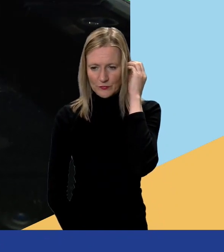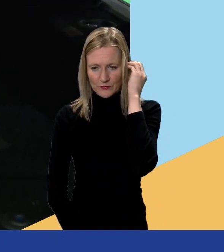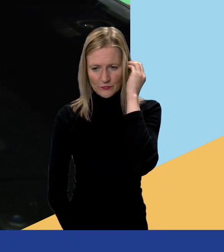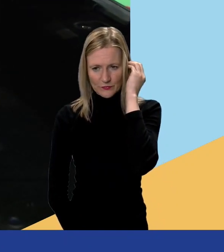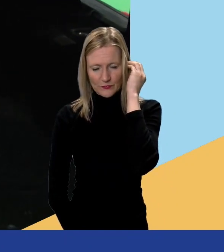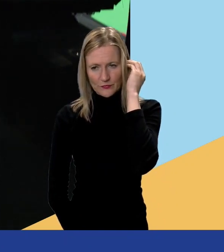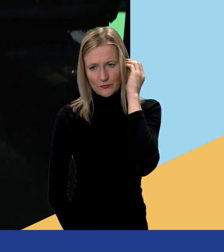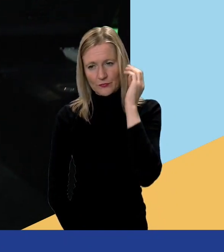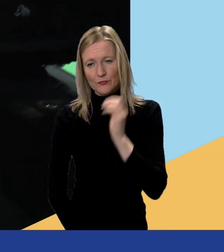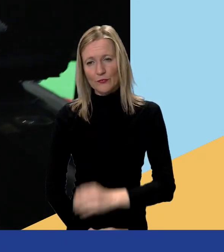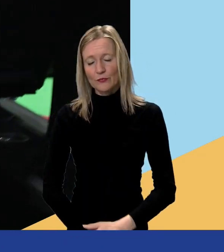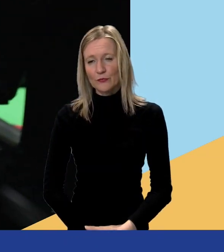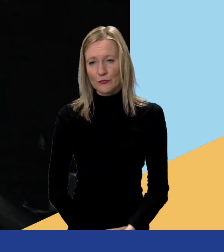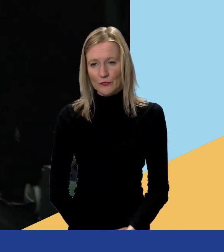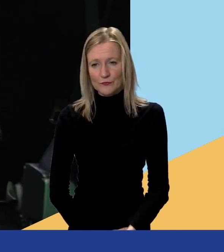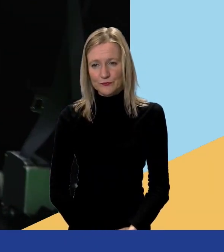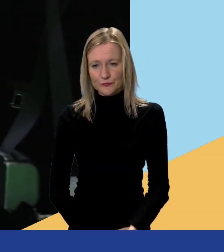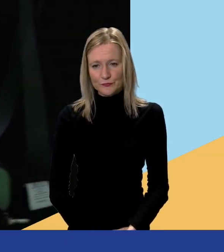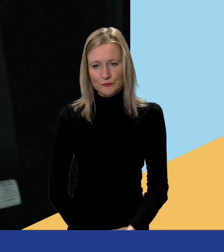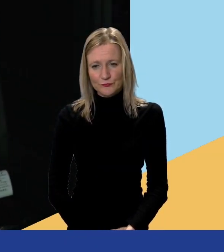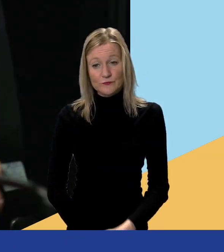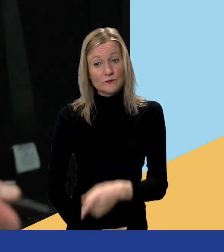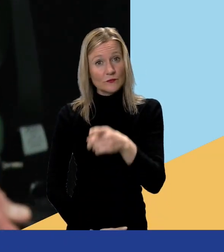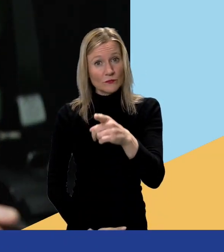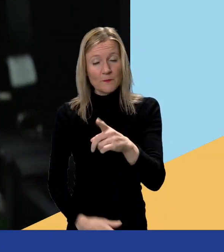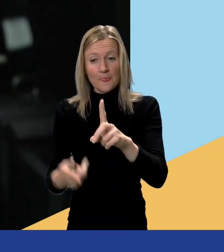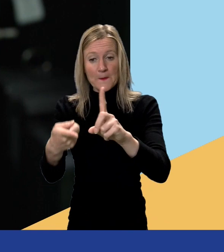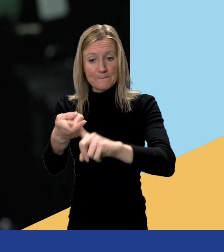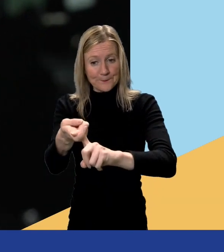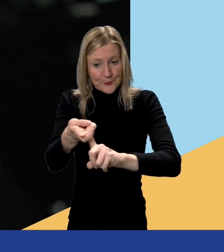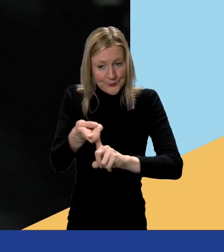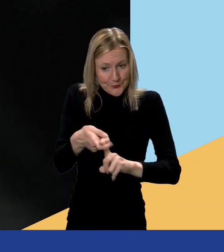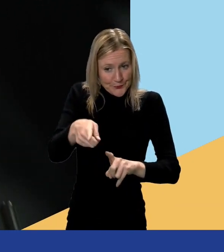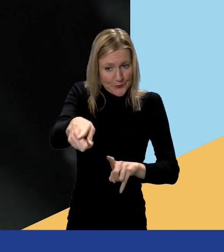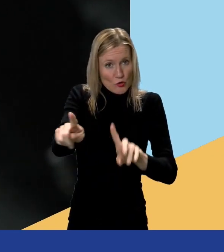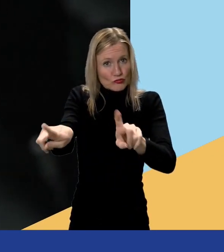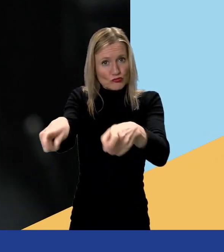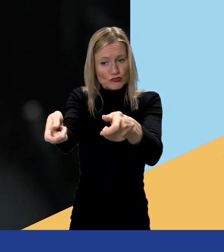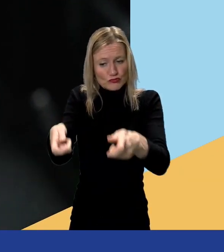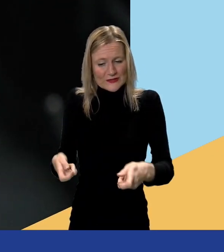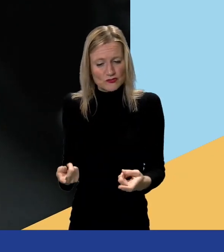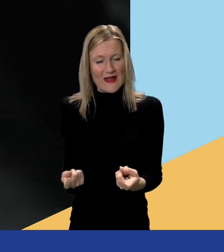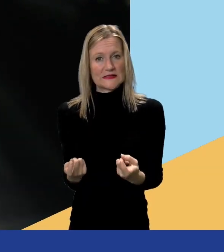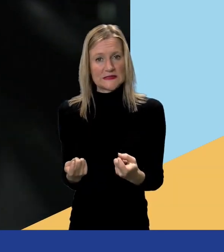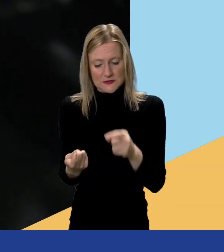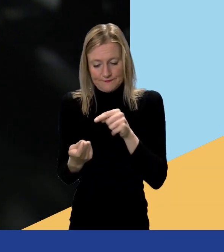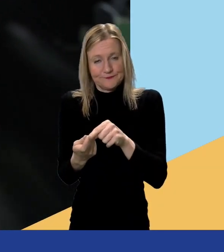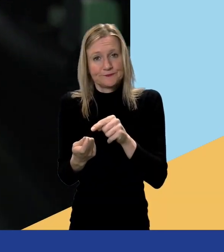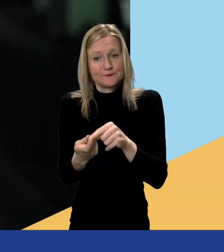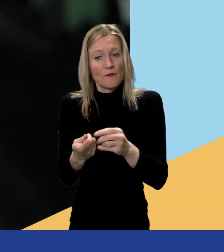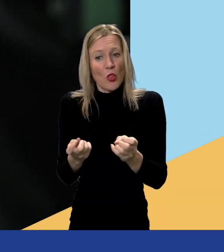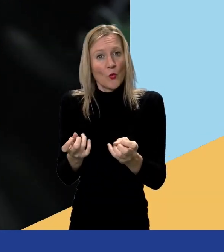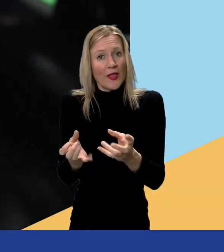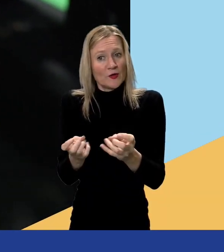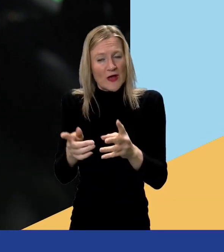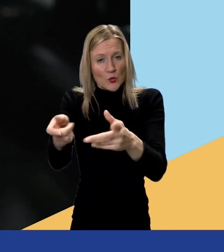So these restraints pull all the way to the bottom of the ramp and attach to the front of the wheelchair. Now they move in and out freely, which